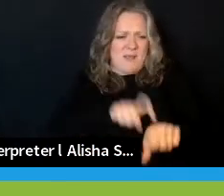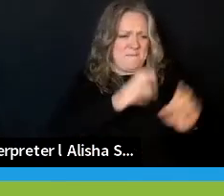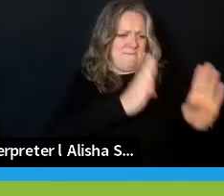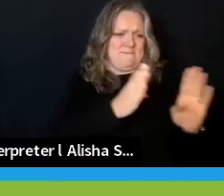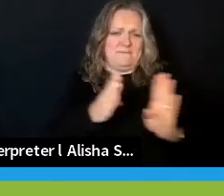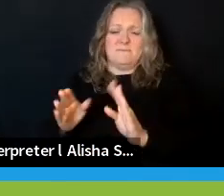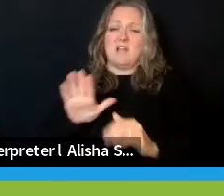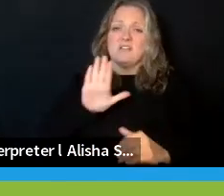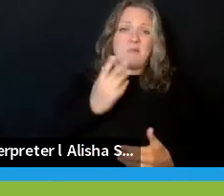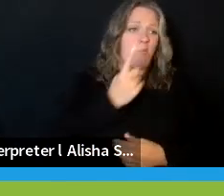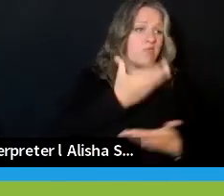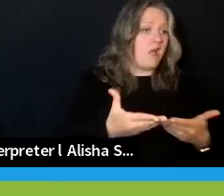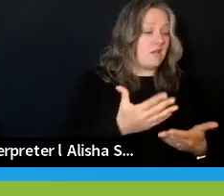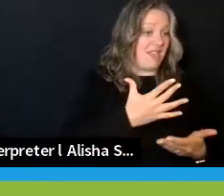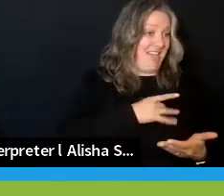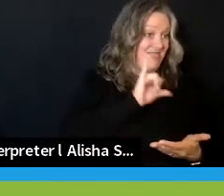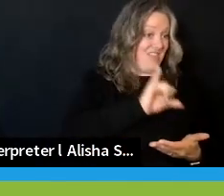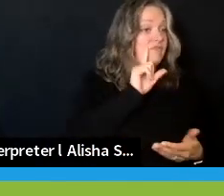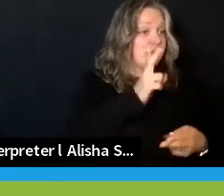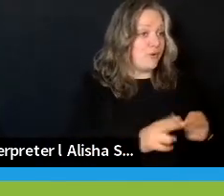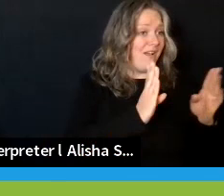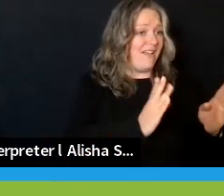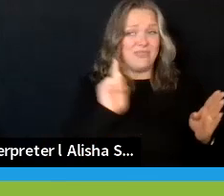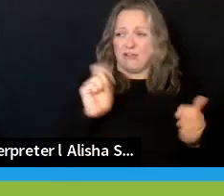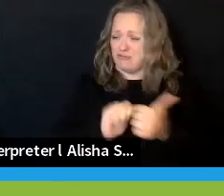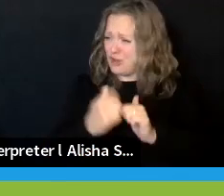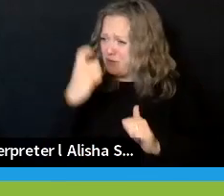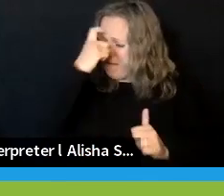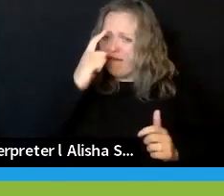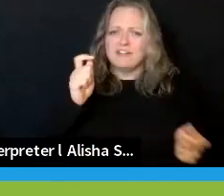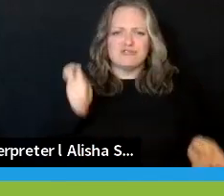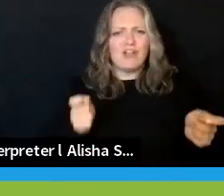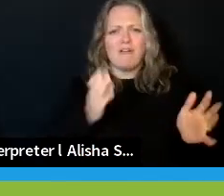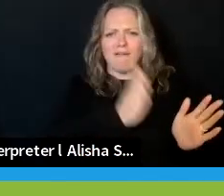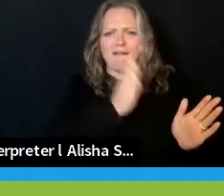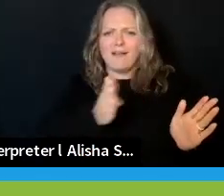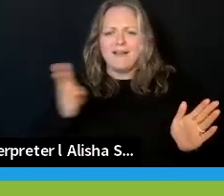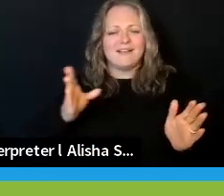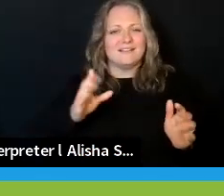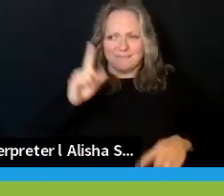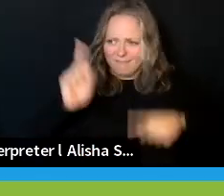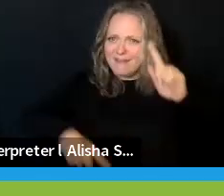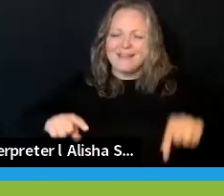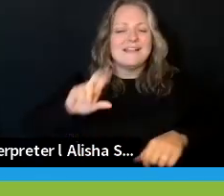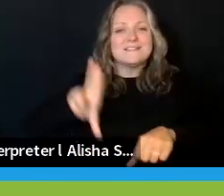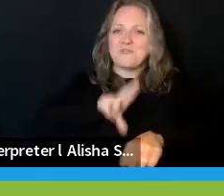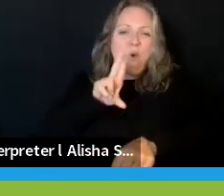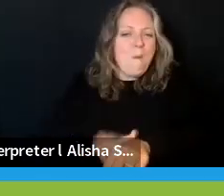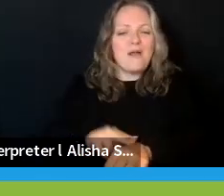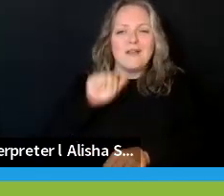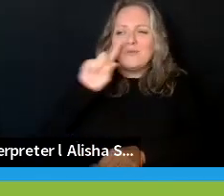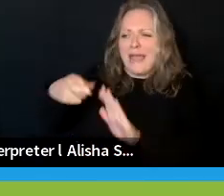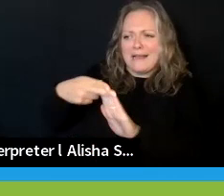change from moment to moment sometimes. And that's very normal. They're not going to diagnose any adolescent with a personality